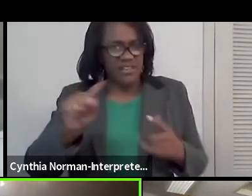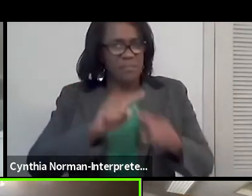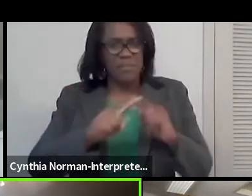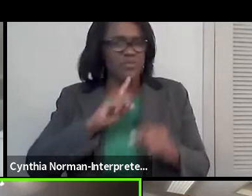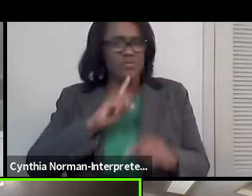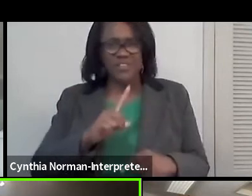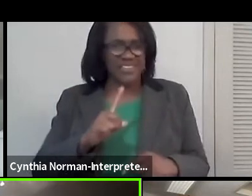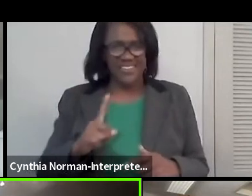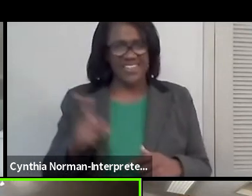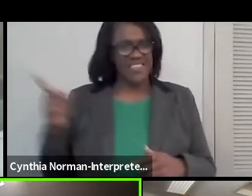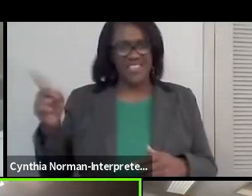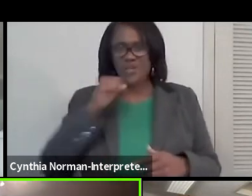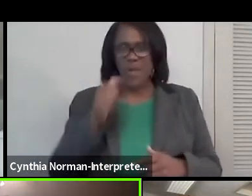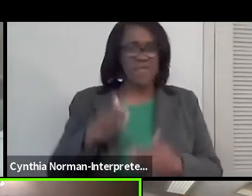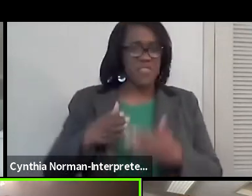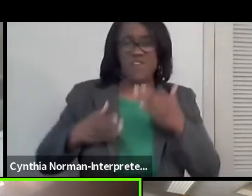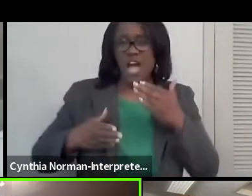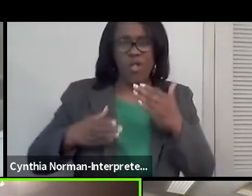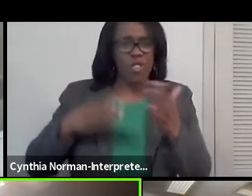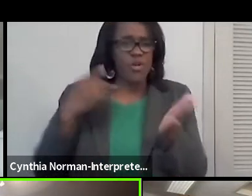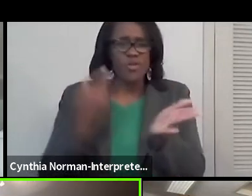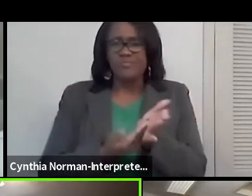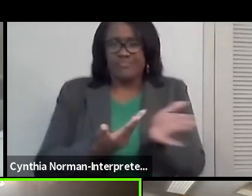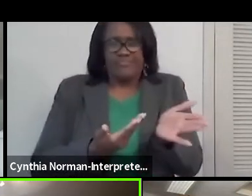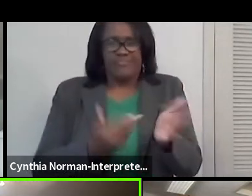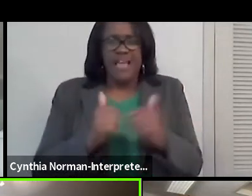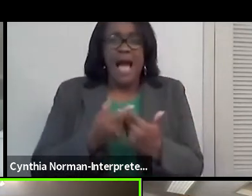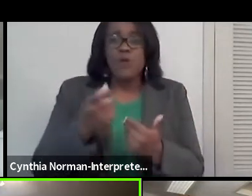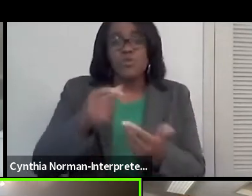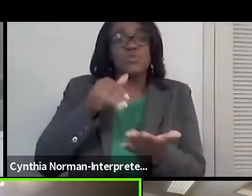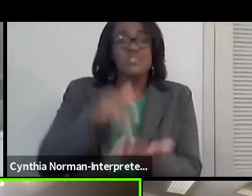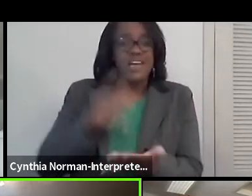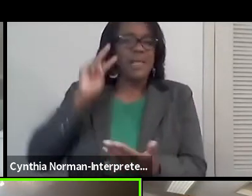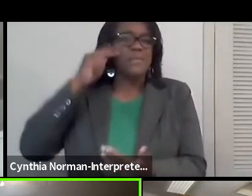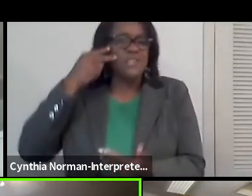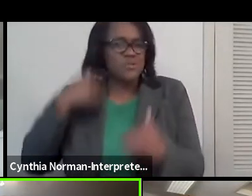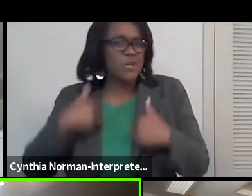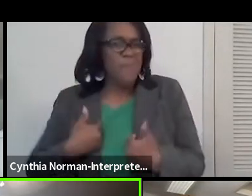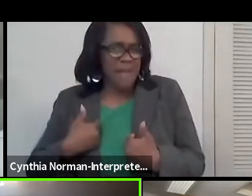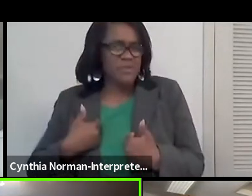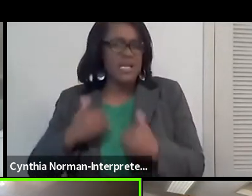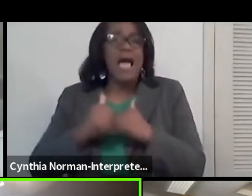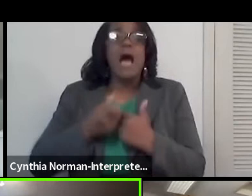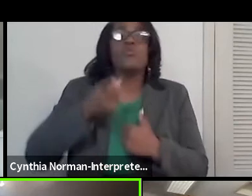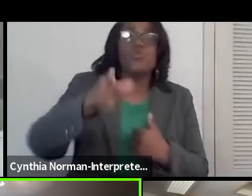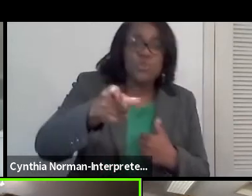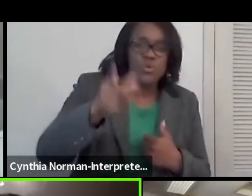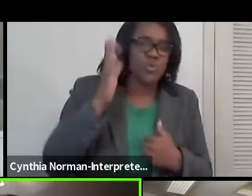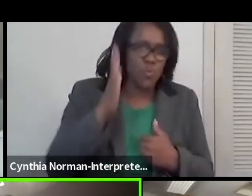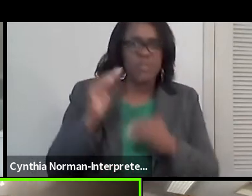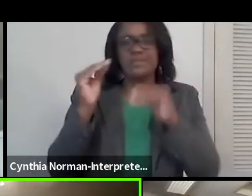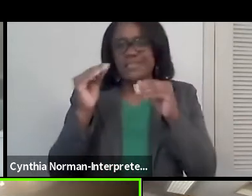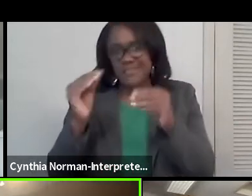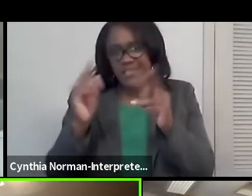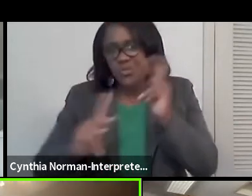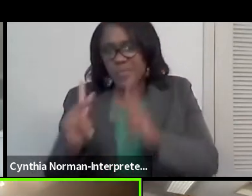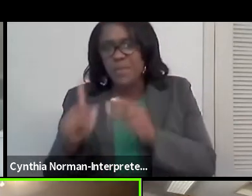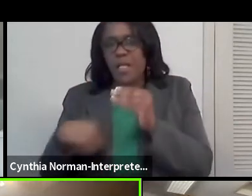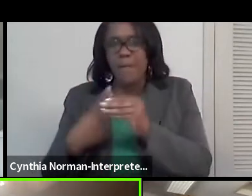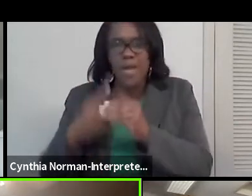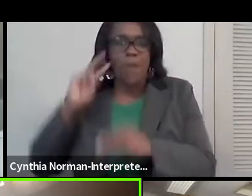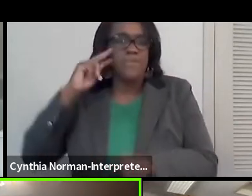do not have the final word on how you will go about studying misunderstood mammals and how you will go about teaching people about